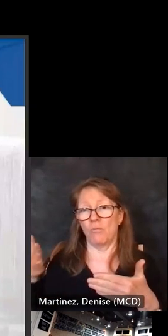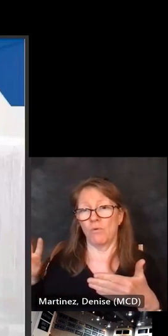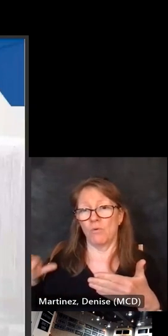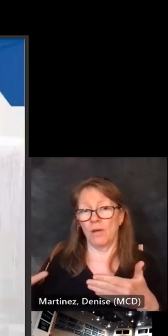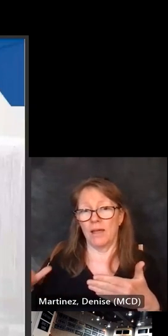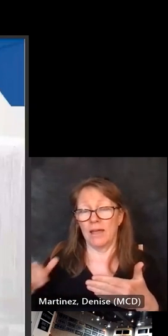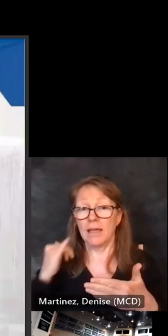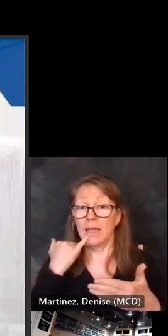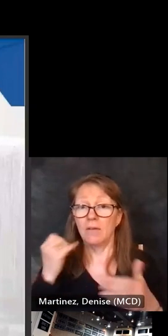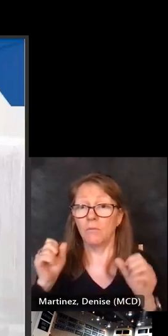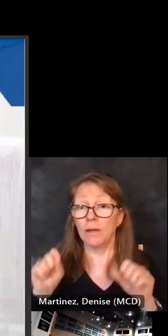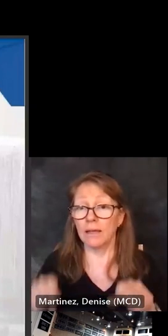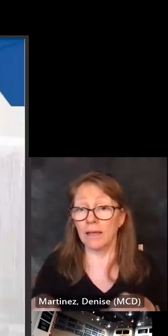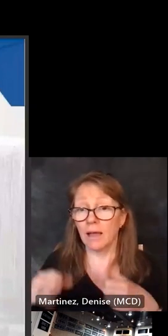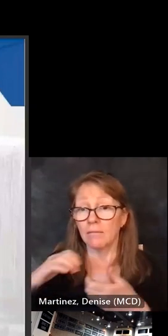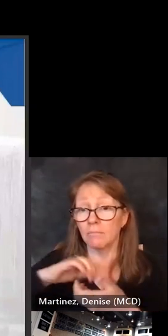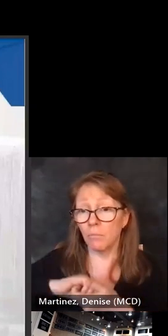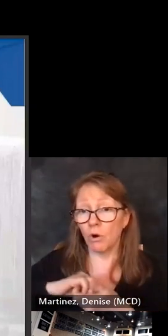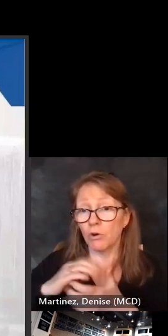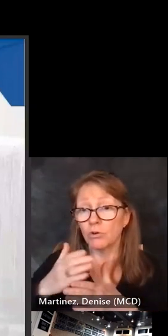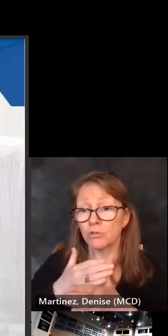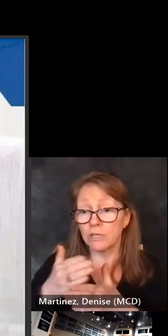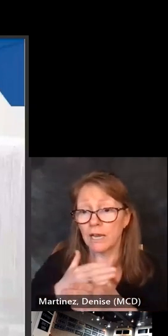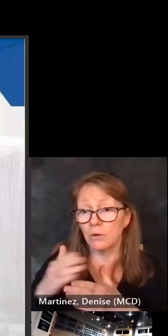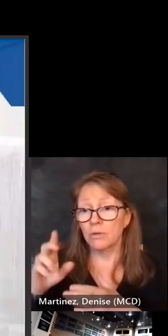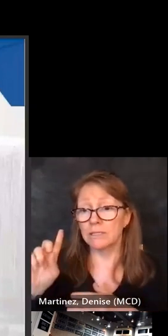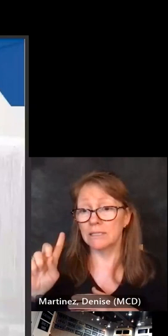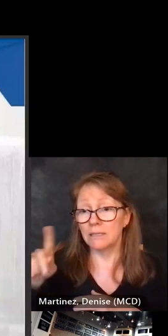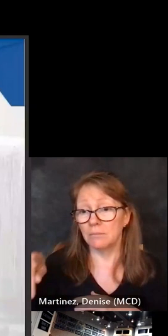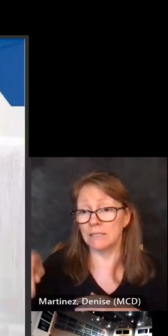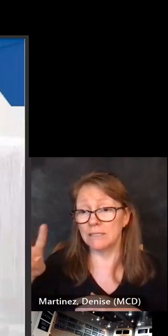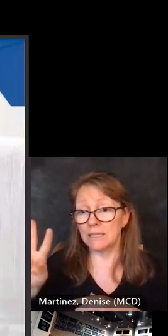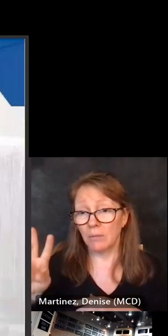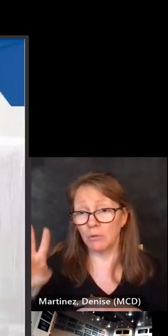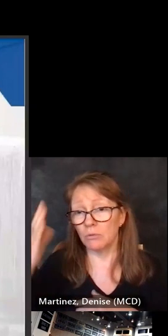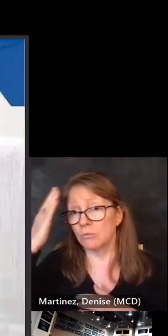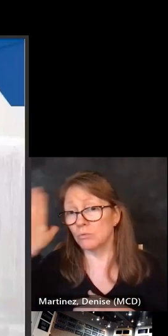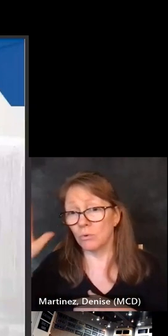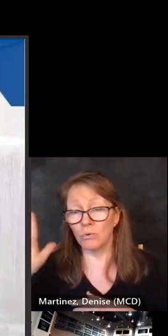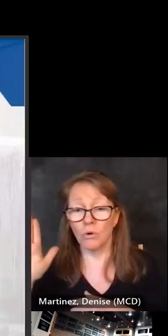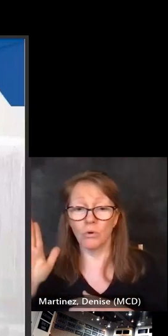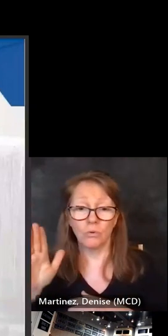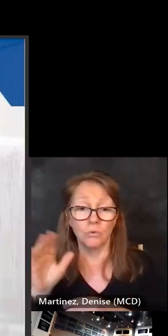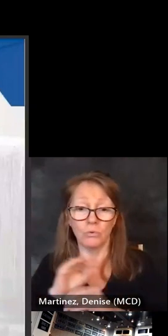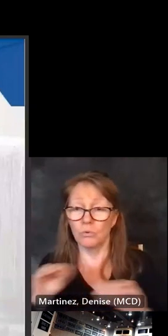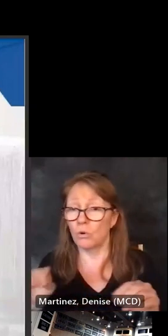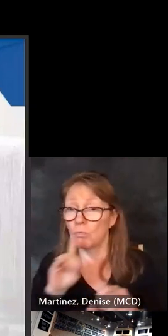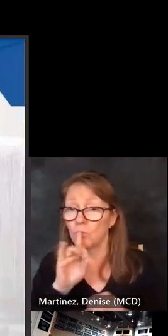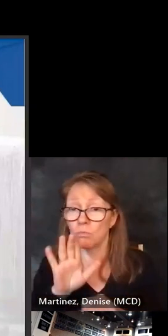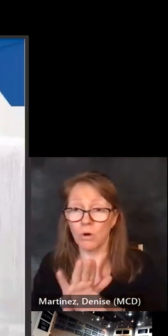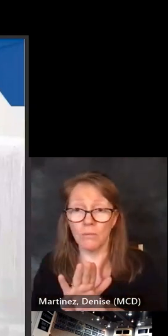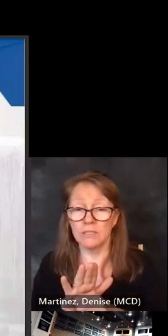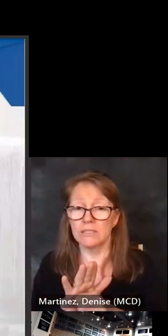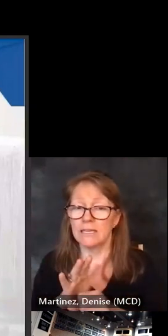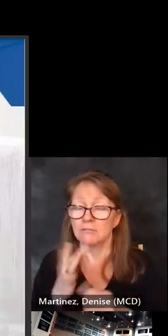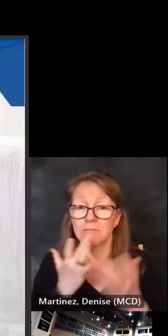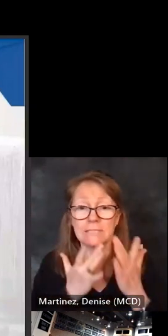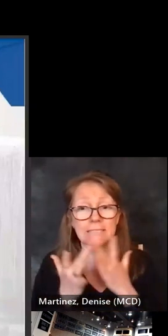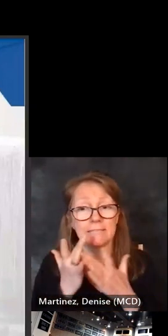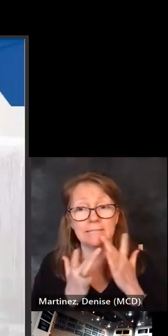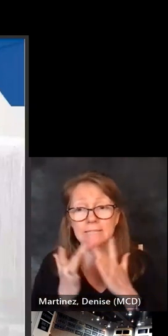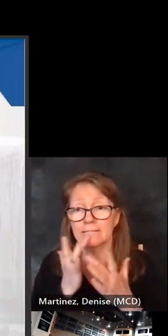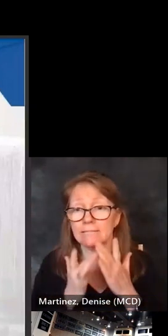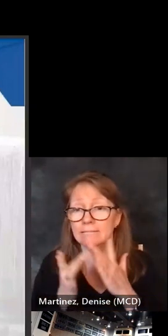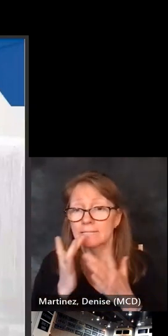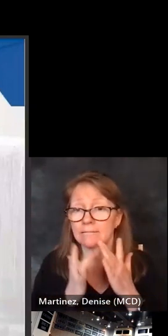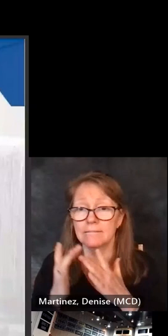share with the DPW function. No promises. We got to figure out if it works. It's going to be hard. It's a pretty tight area up there, but we're working